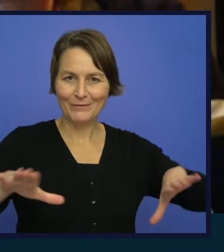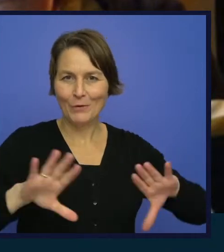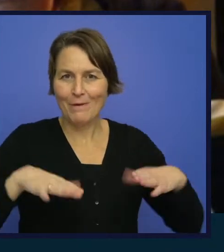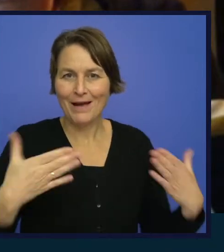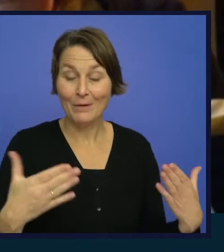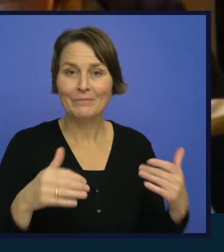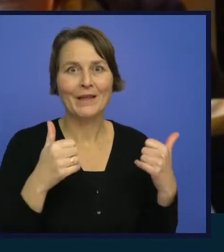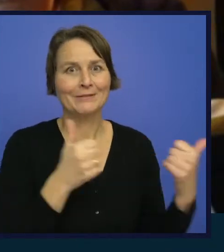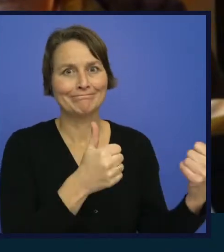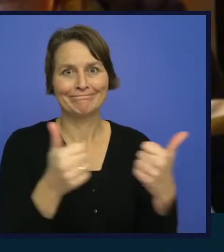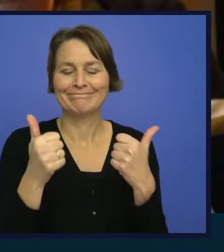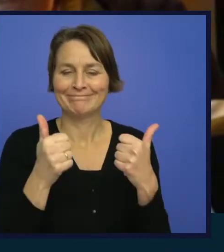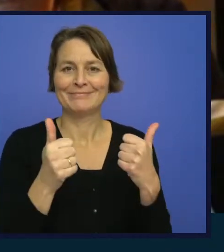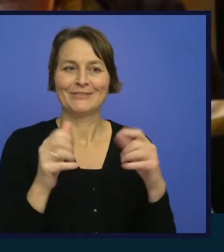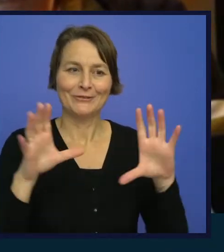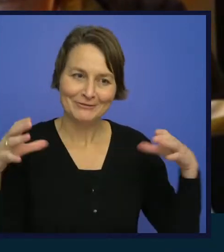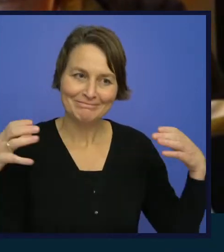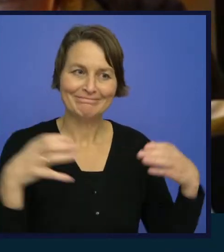session.